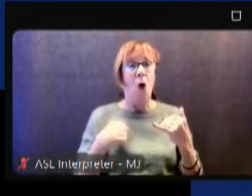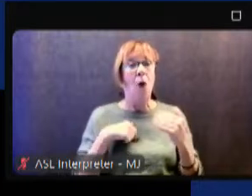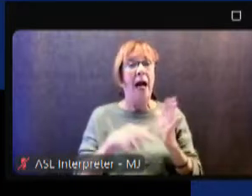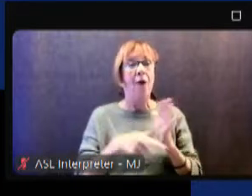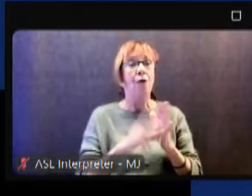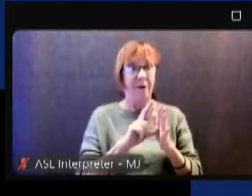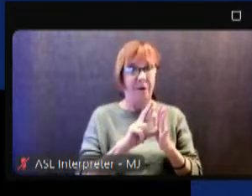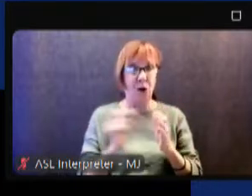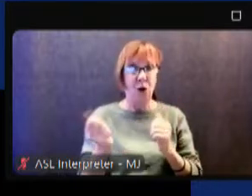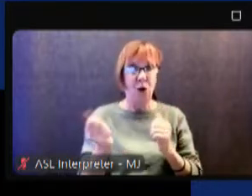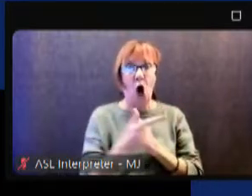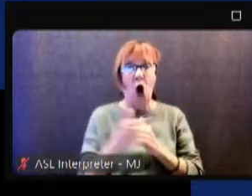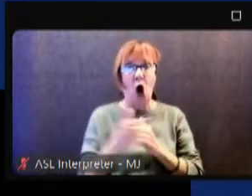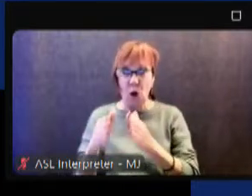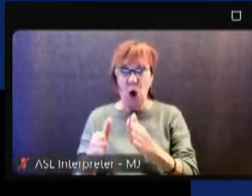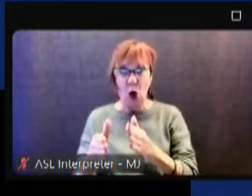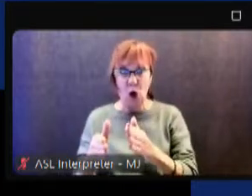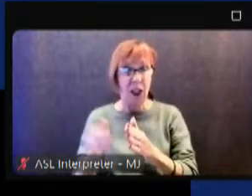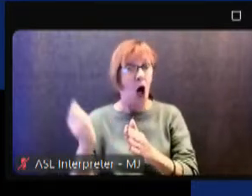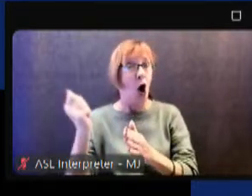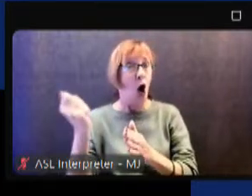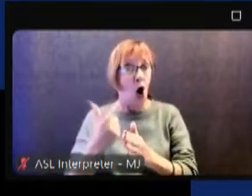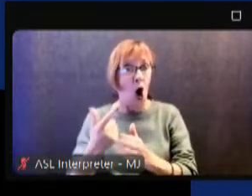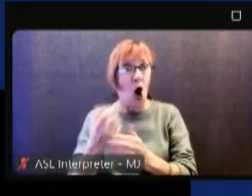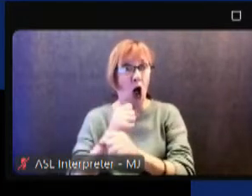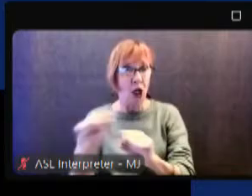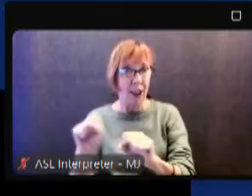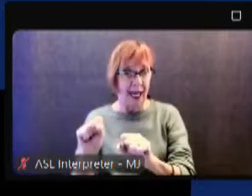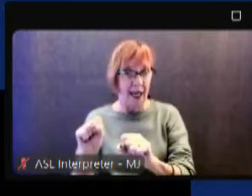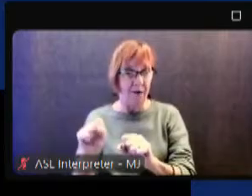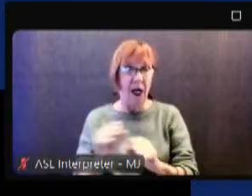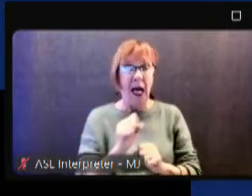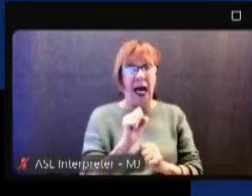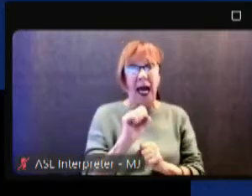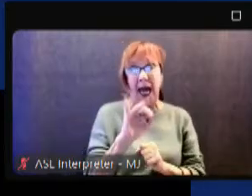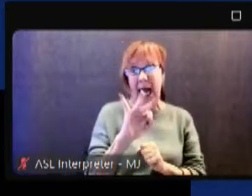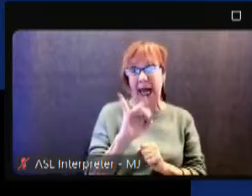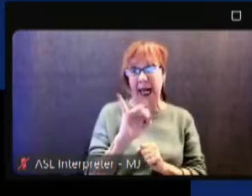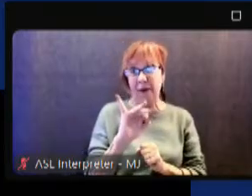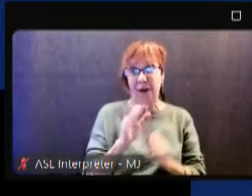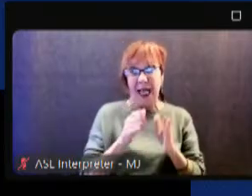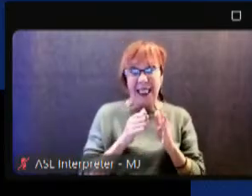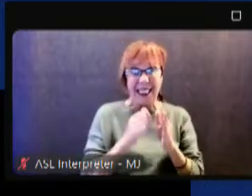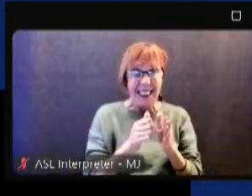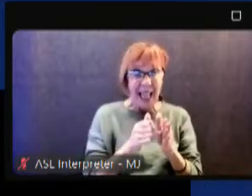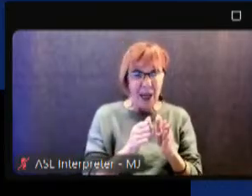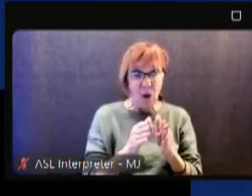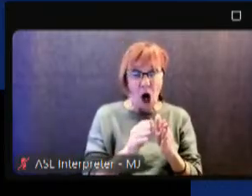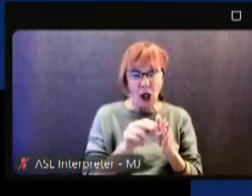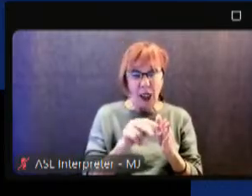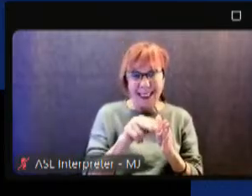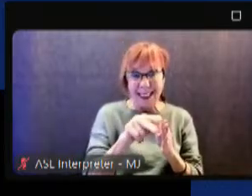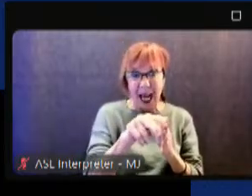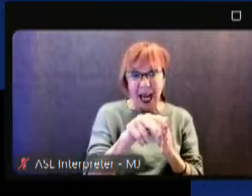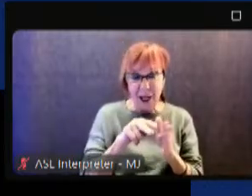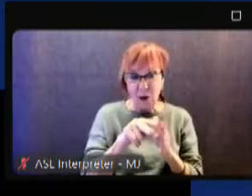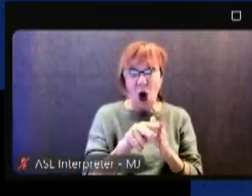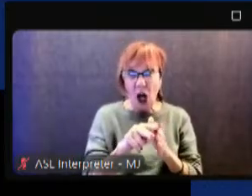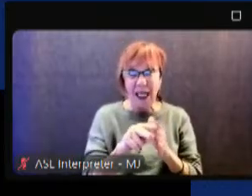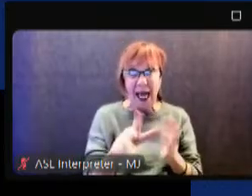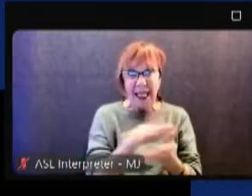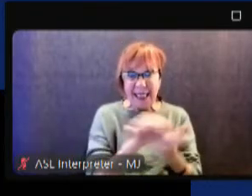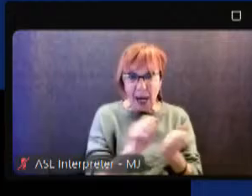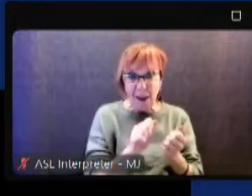usage, and sidewalks or curbs that are hazardous have been barricaded. While we understand that scars on the roadway are unsightly, we